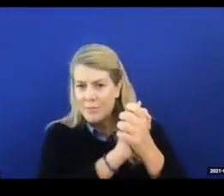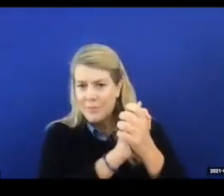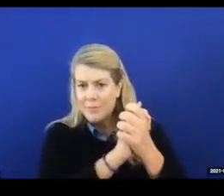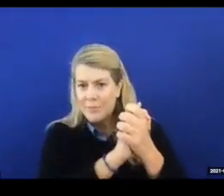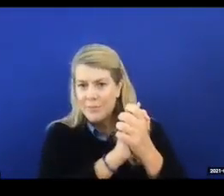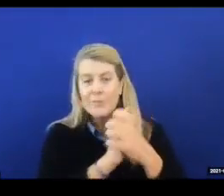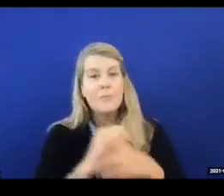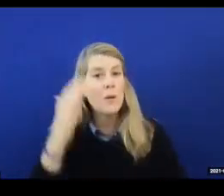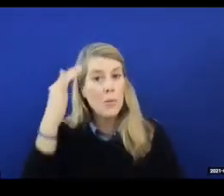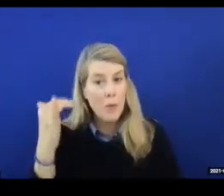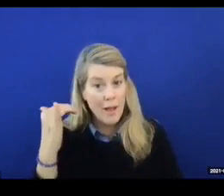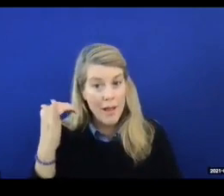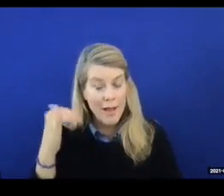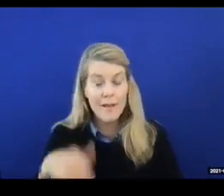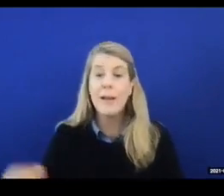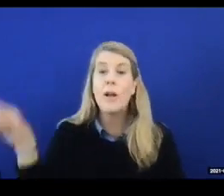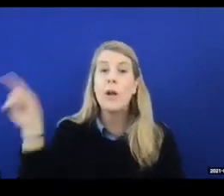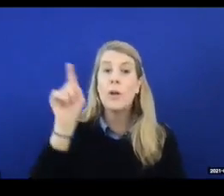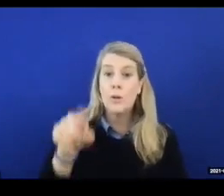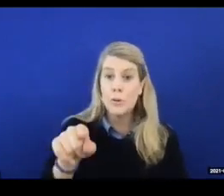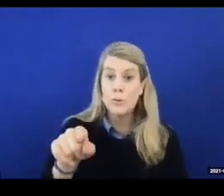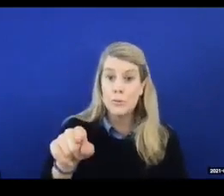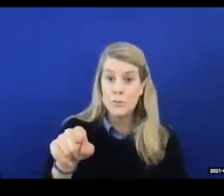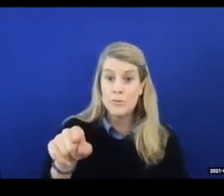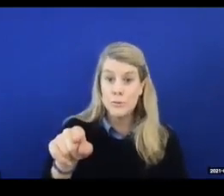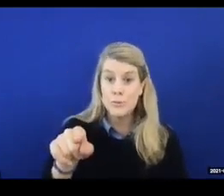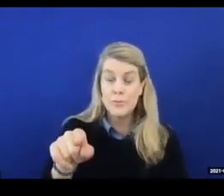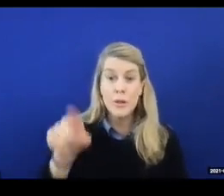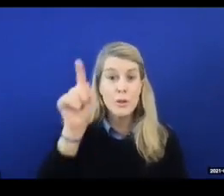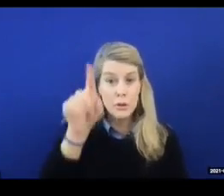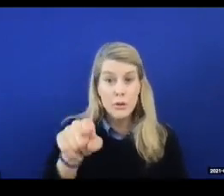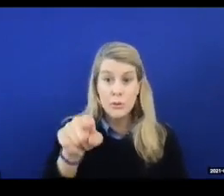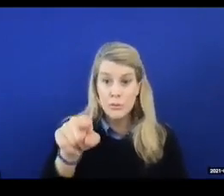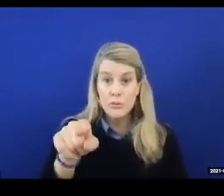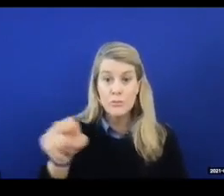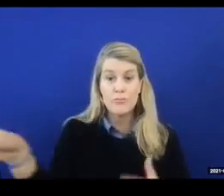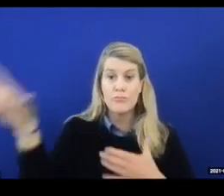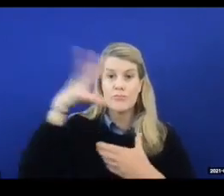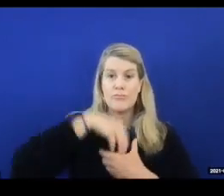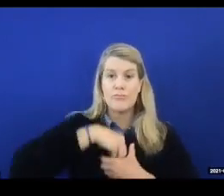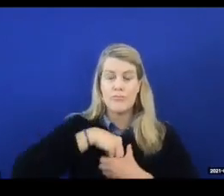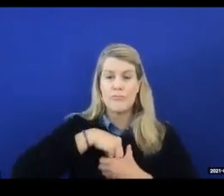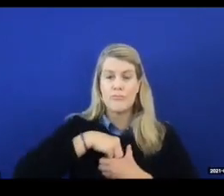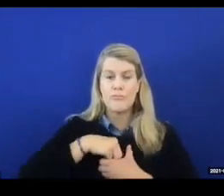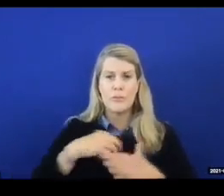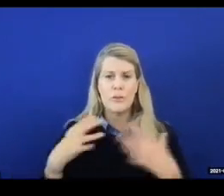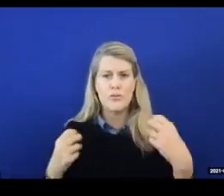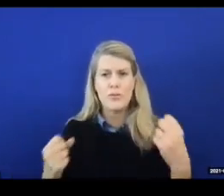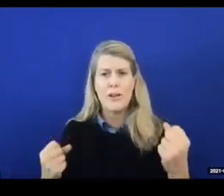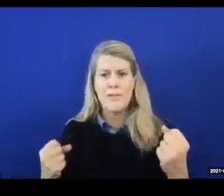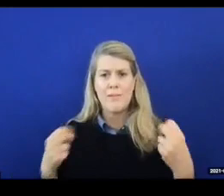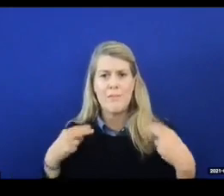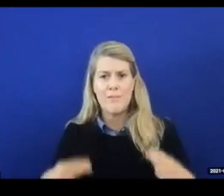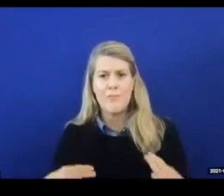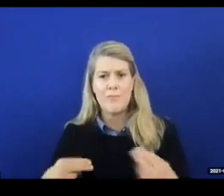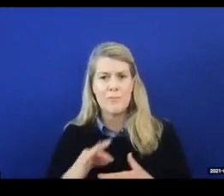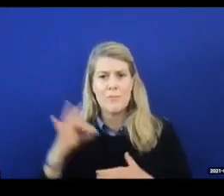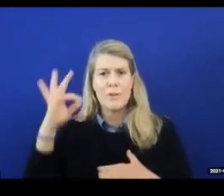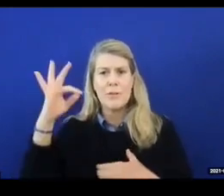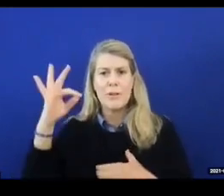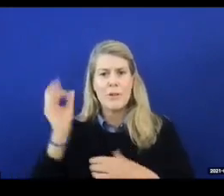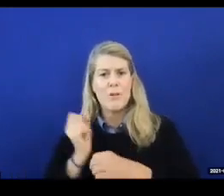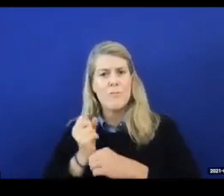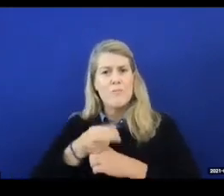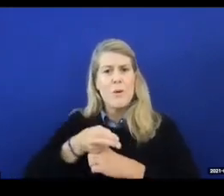Congratulations, because you embody the resilience and power of the human spirit to triumph